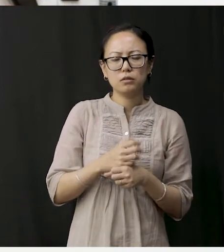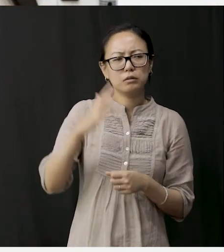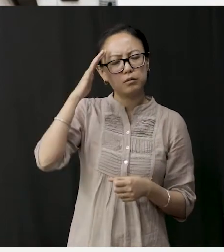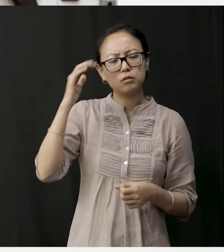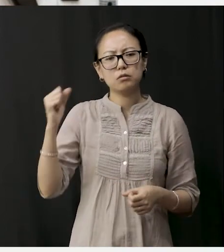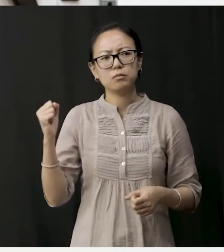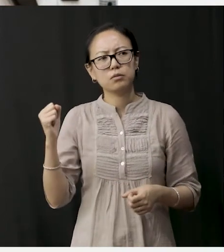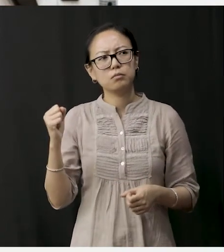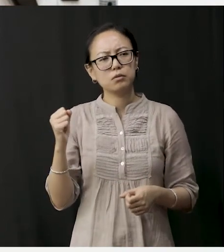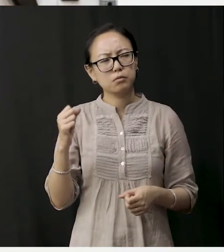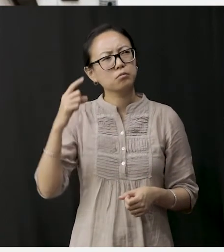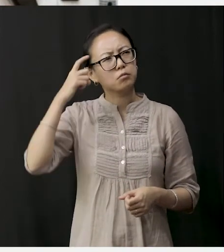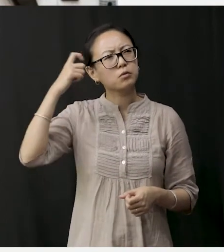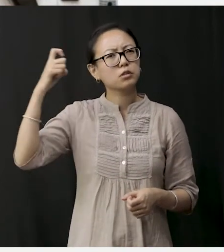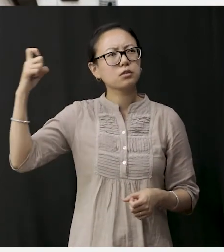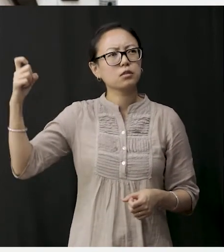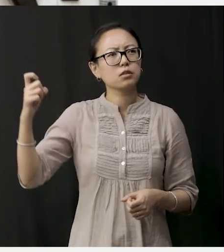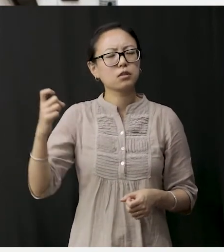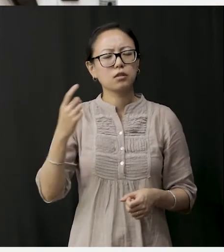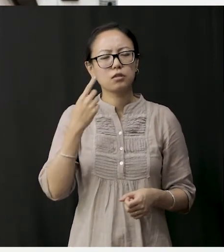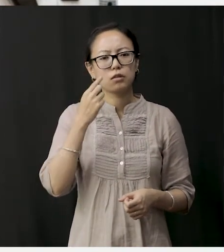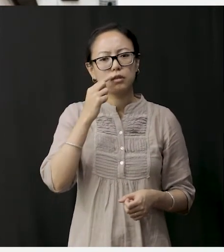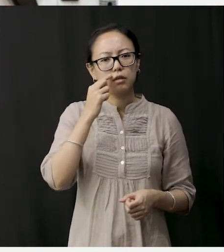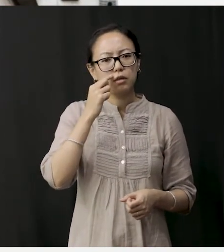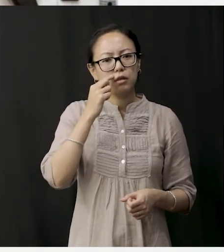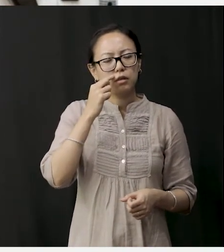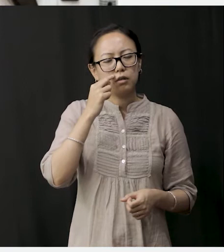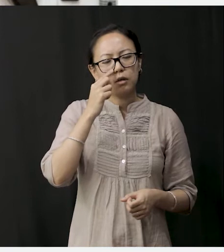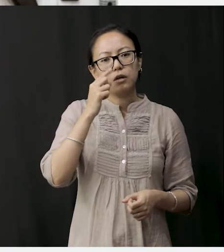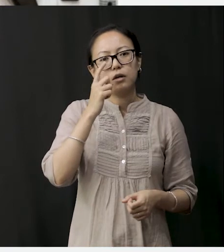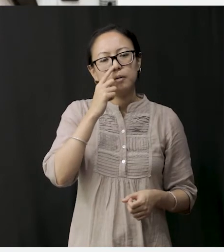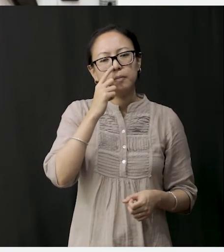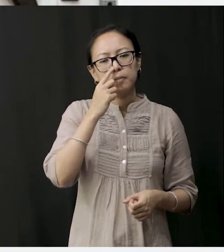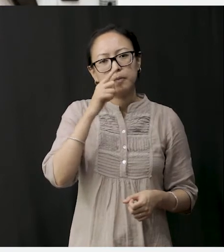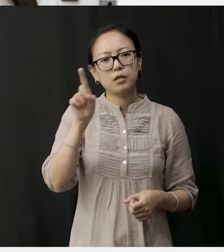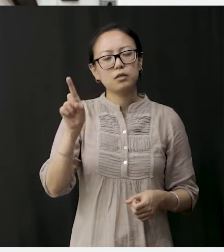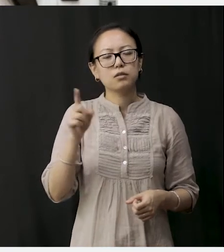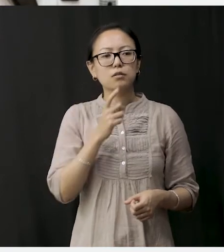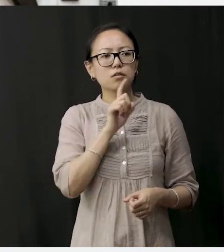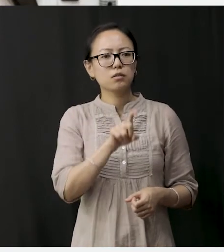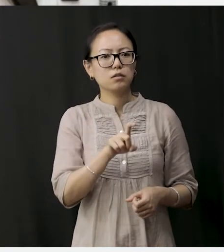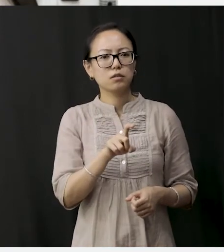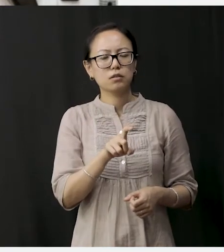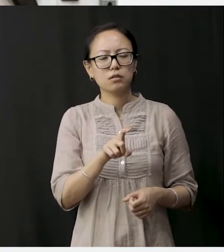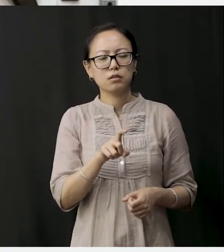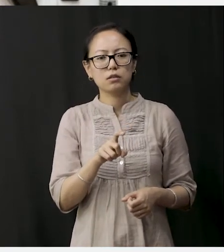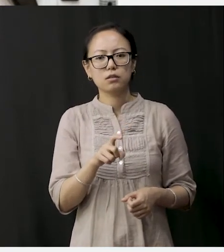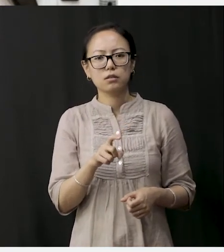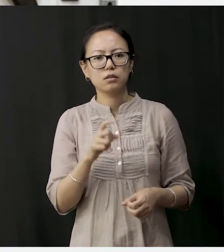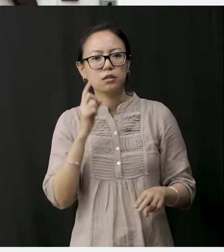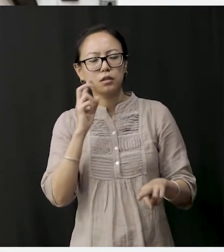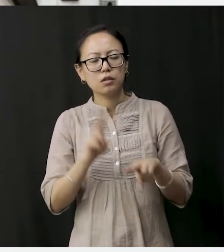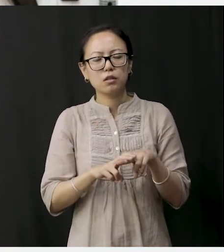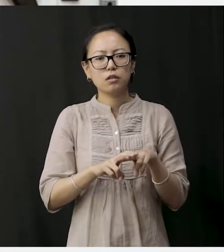told Aling that whenever someone touches your body, you have to be careful. Okay, now you're in class 4,